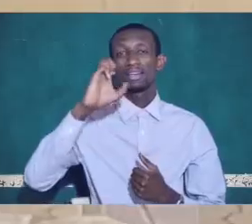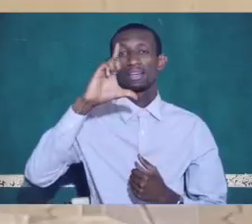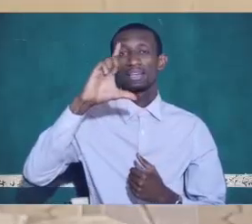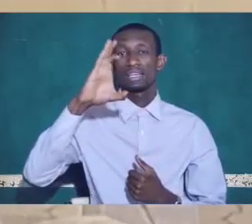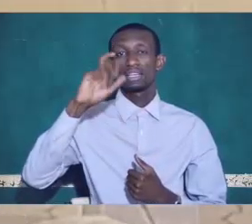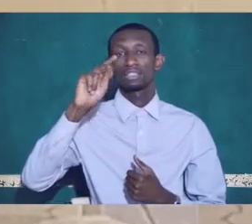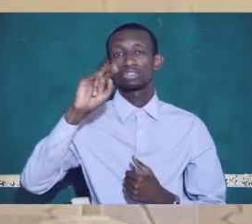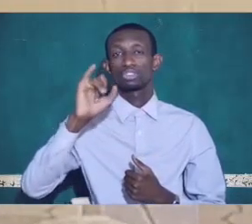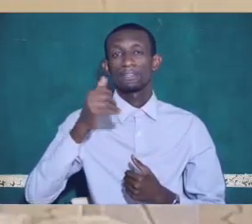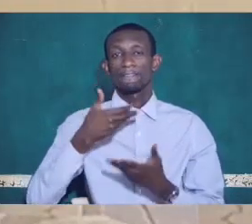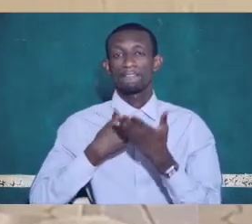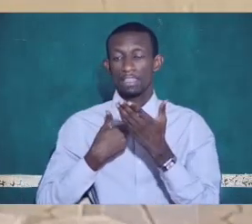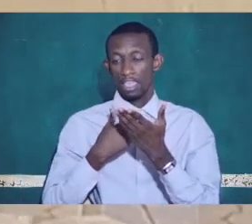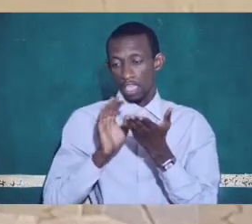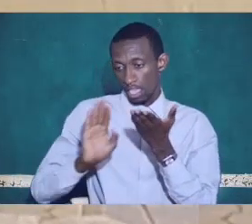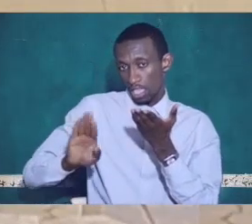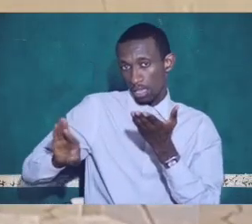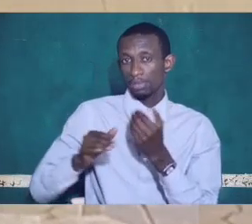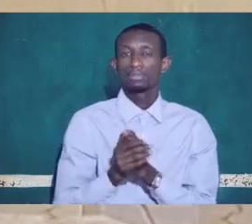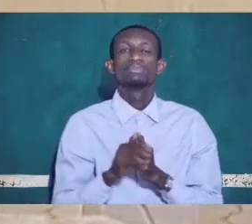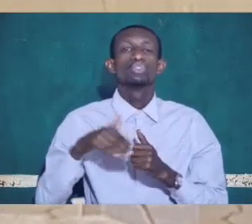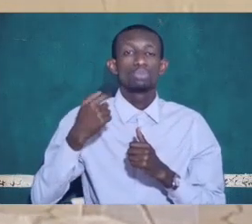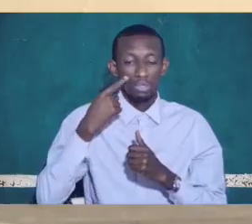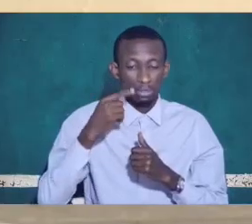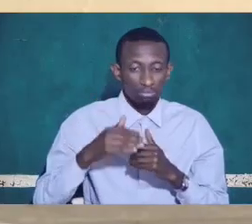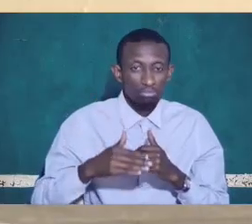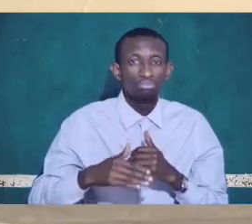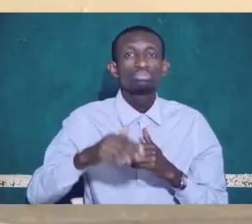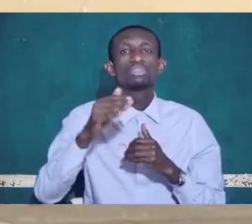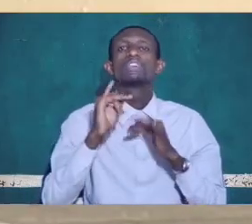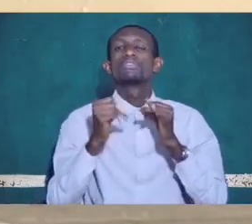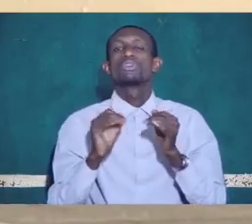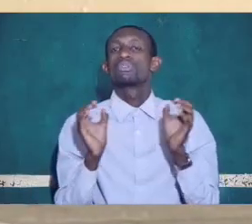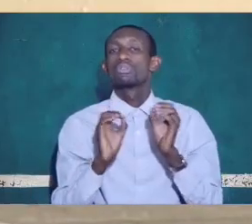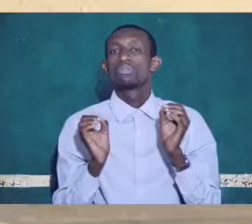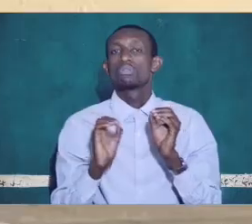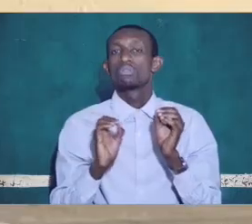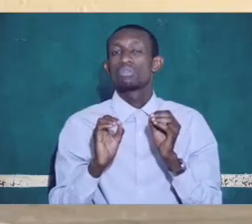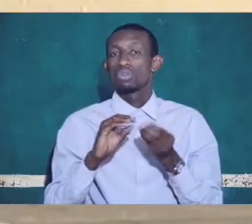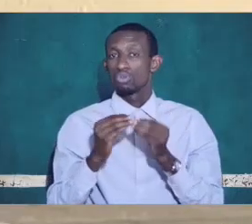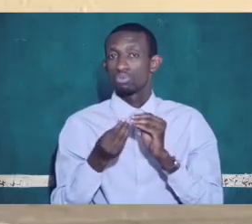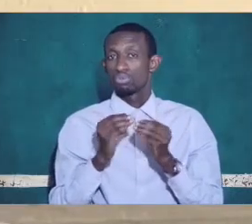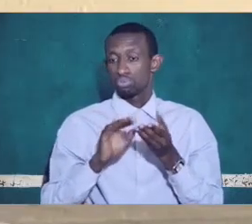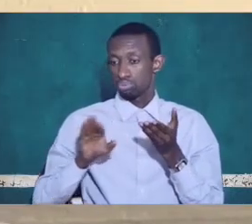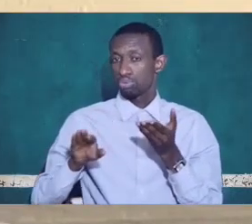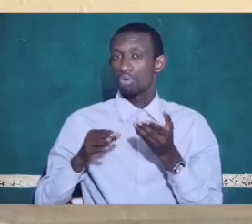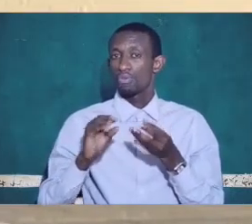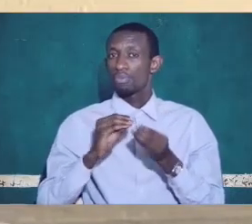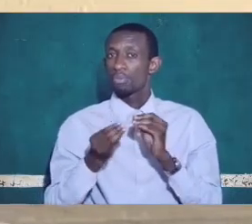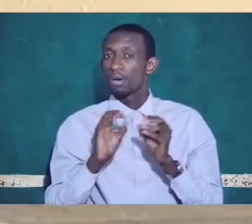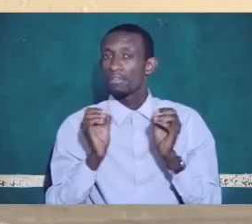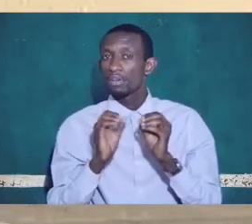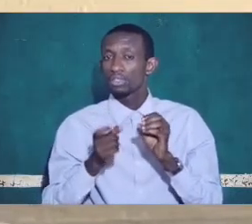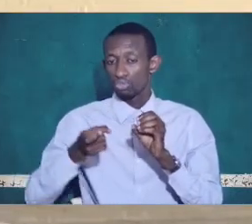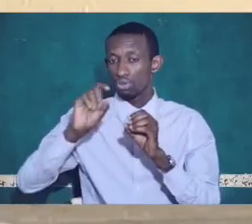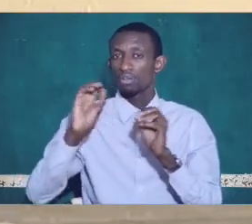remaining and you go to the next energy level. If you don't have a number to complete that energy level,